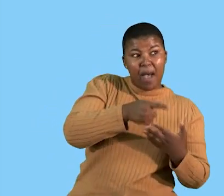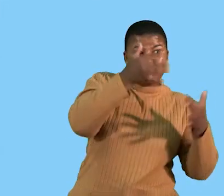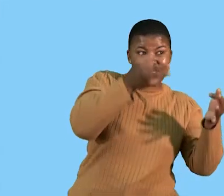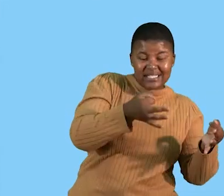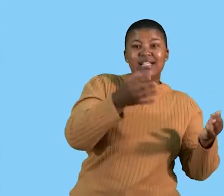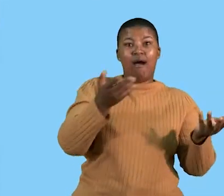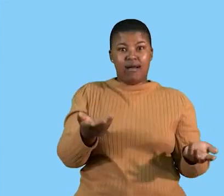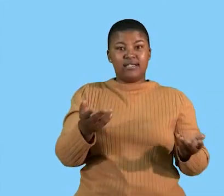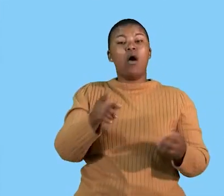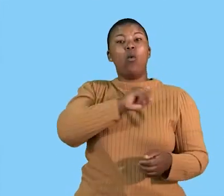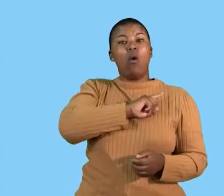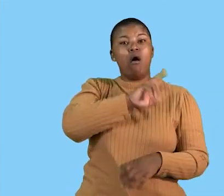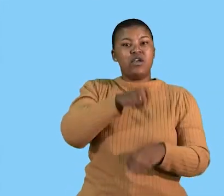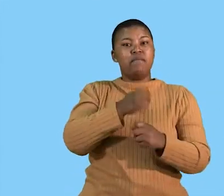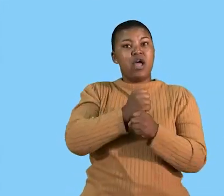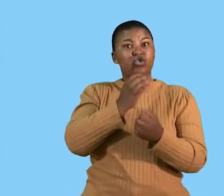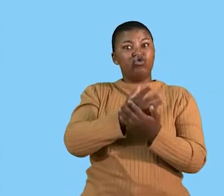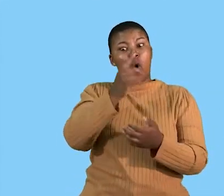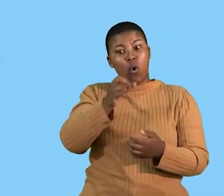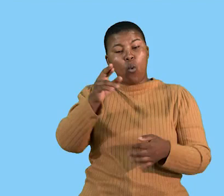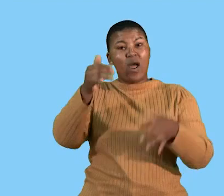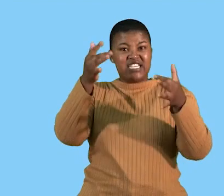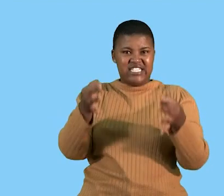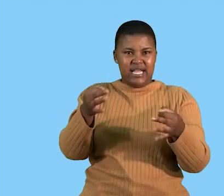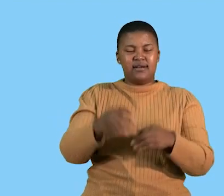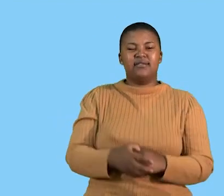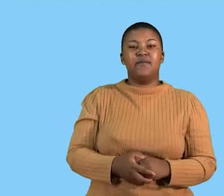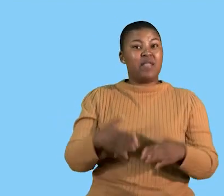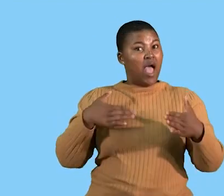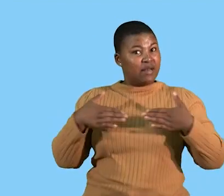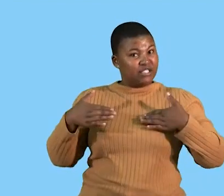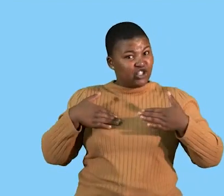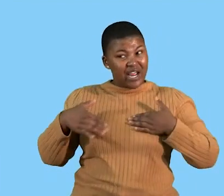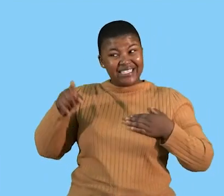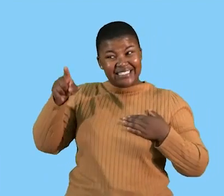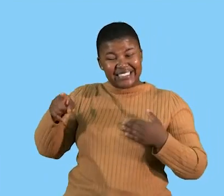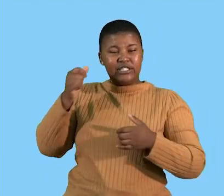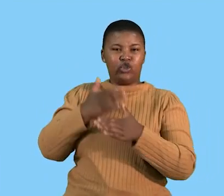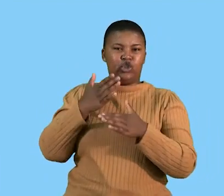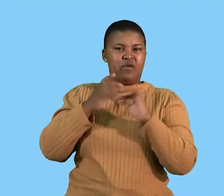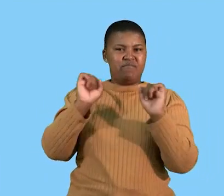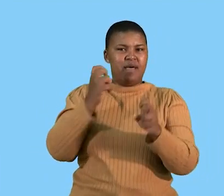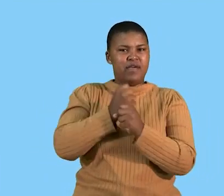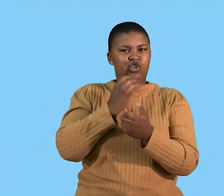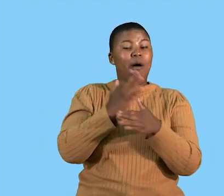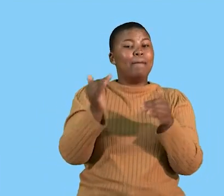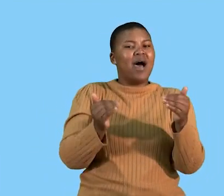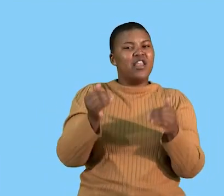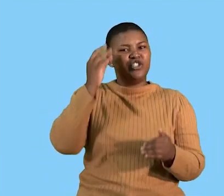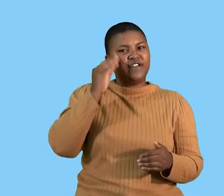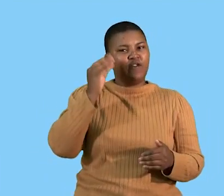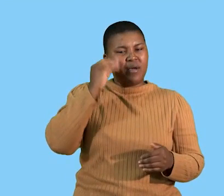they need to make the correct decision. So it is administration's task to manage this